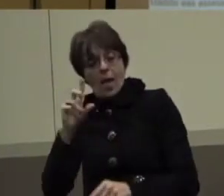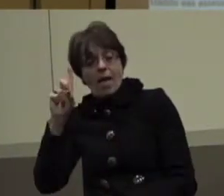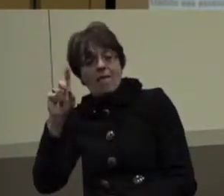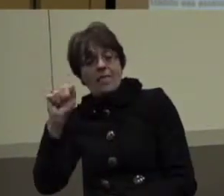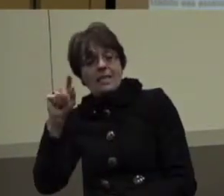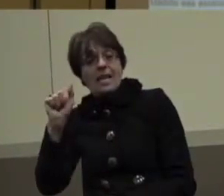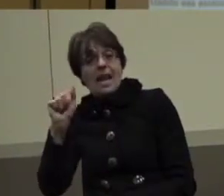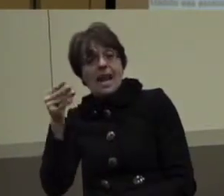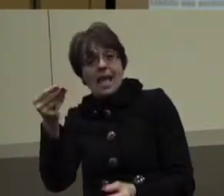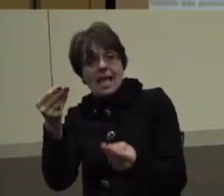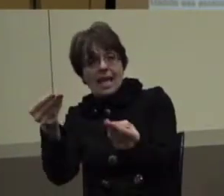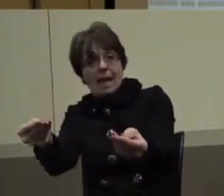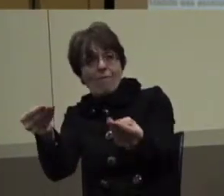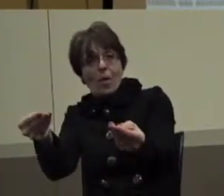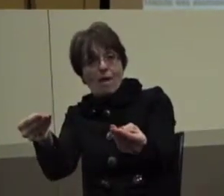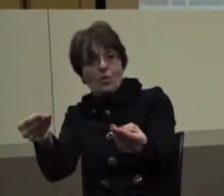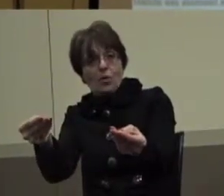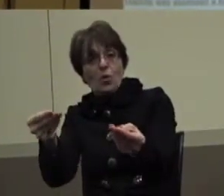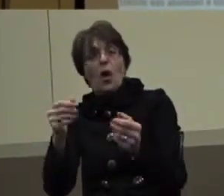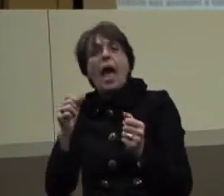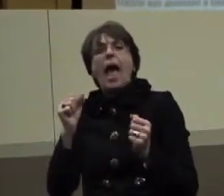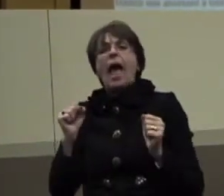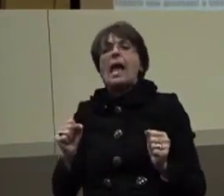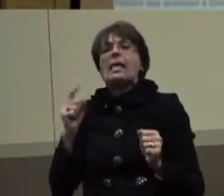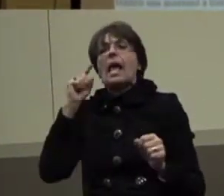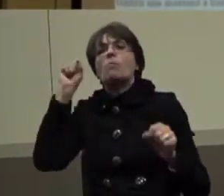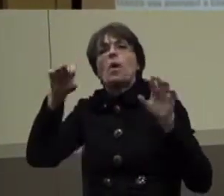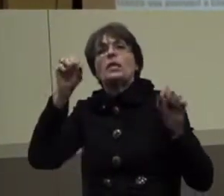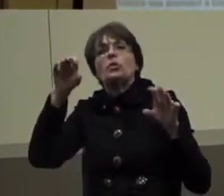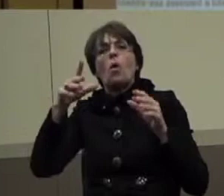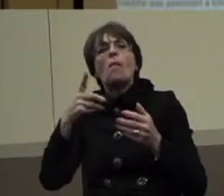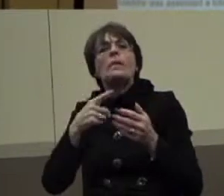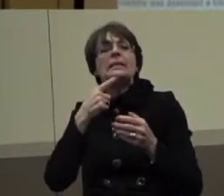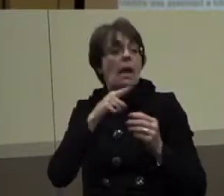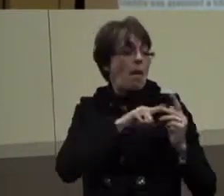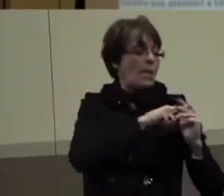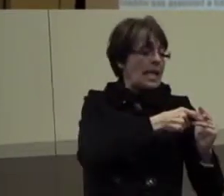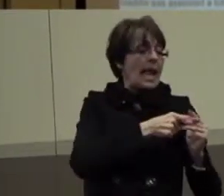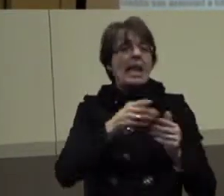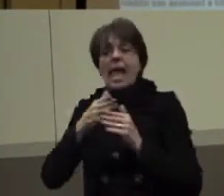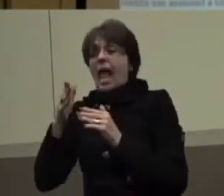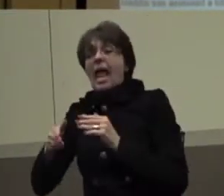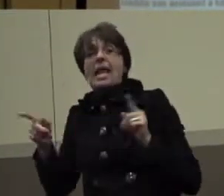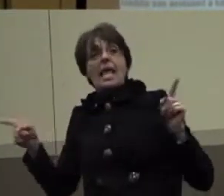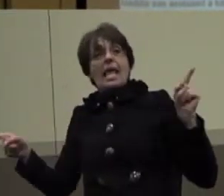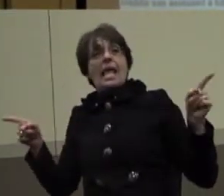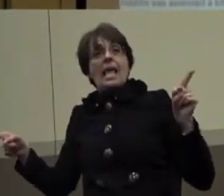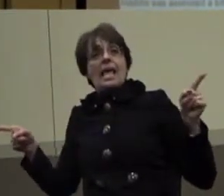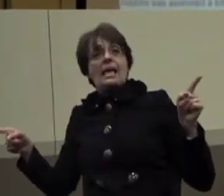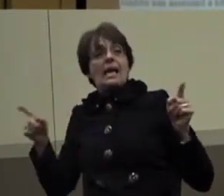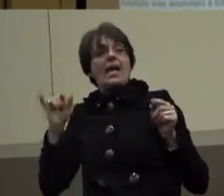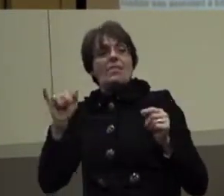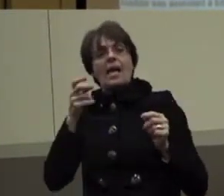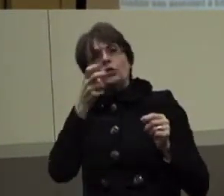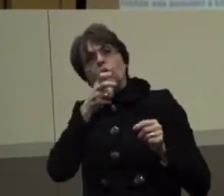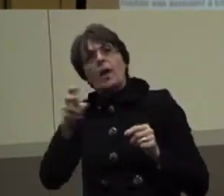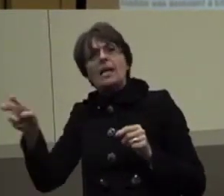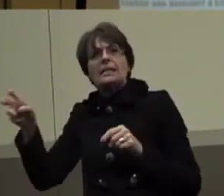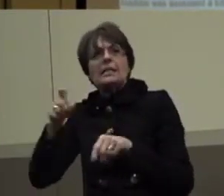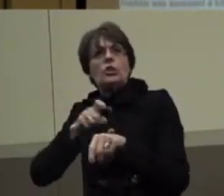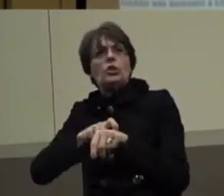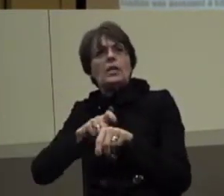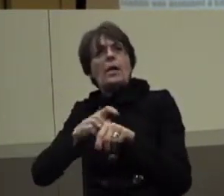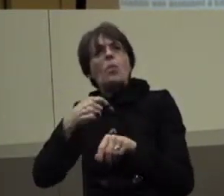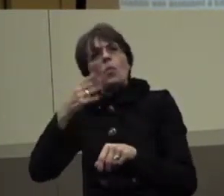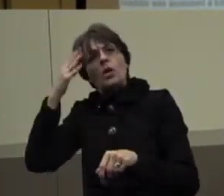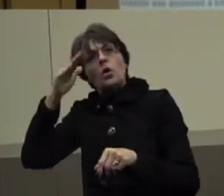you, now I can brainstorm and say, okay, it's beginning of the day and end of the day. That's transition time, and we know transition